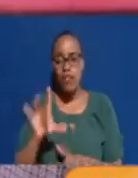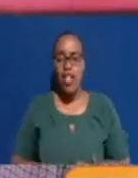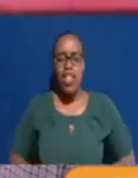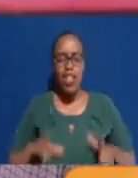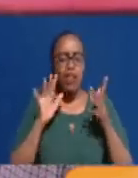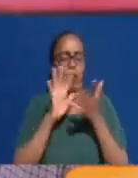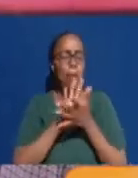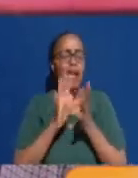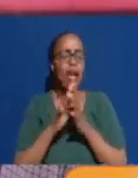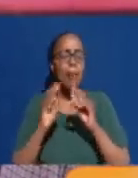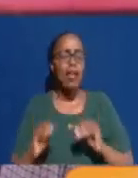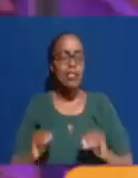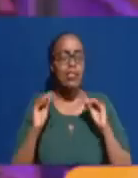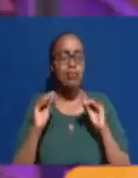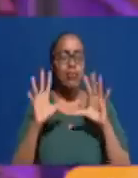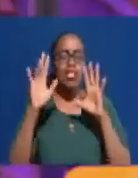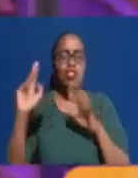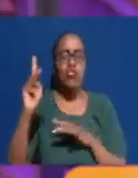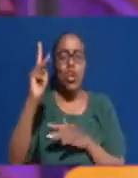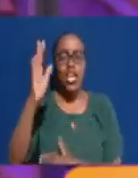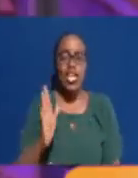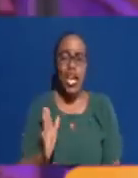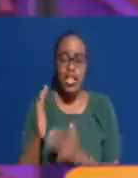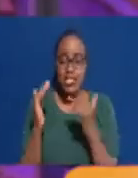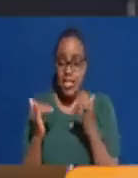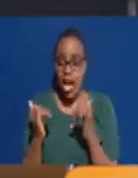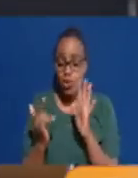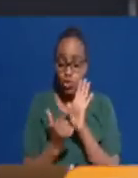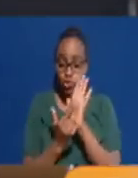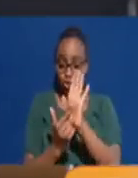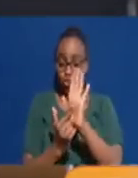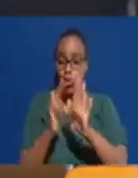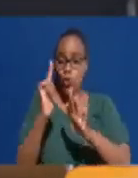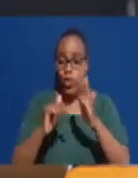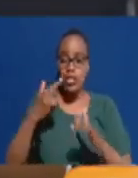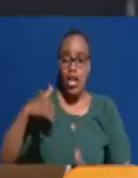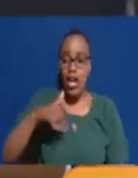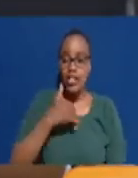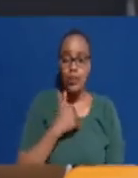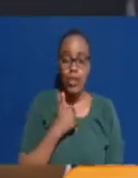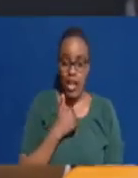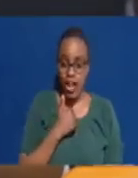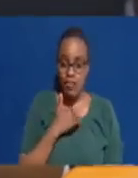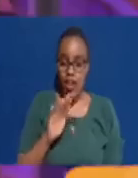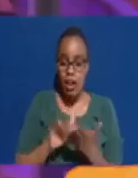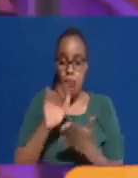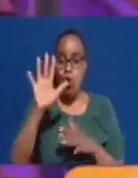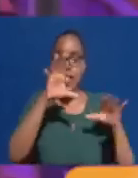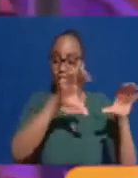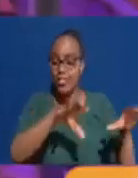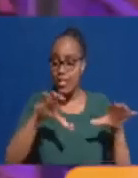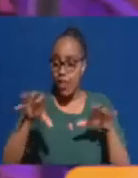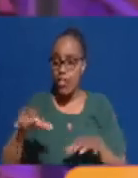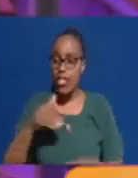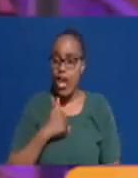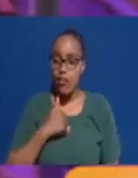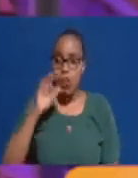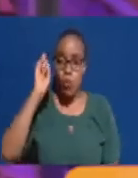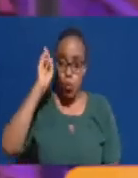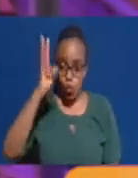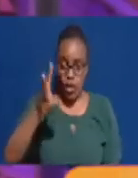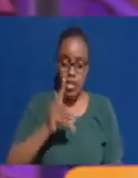become unbearable for Kenyans. The signs are showing that we are going to have more suffering where